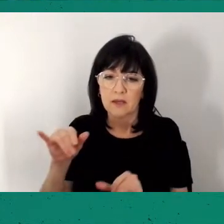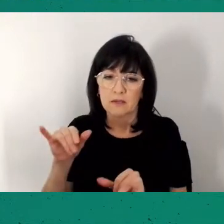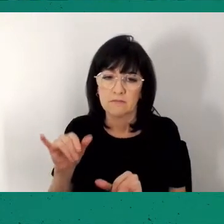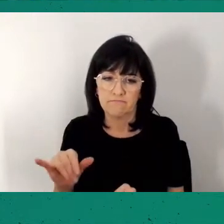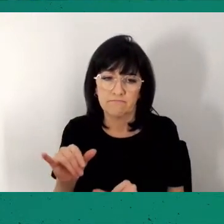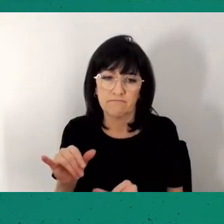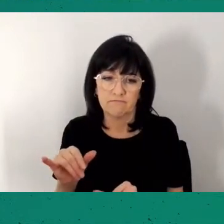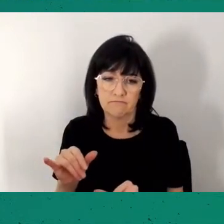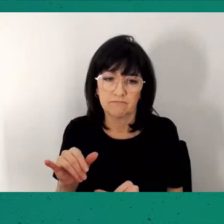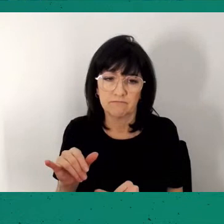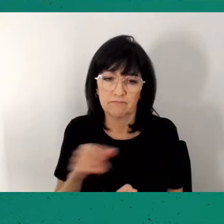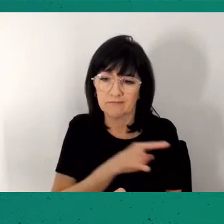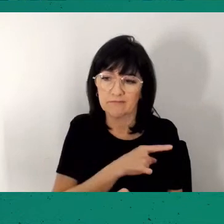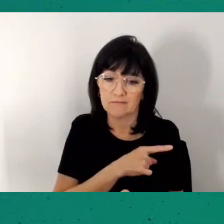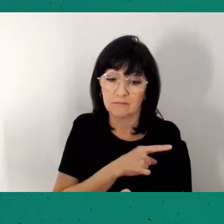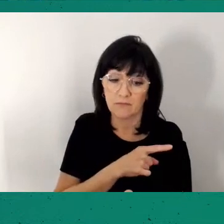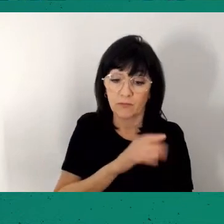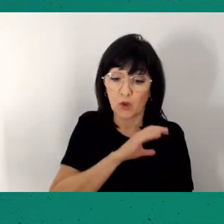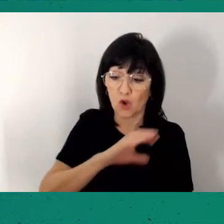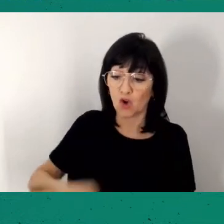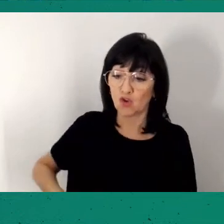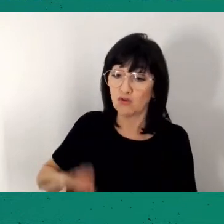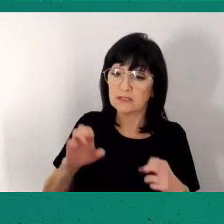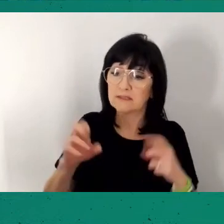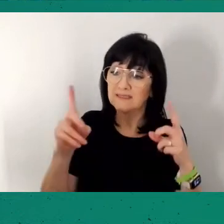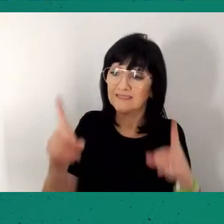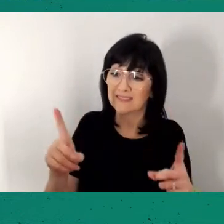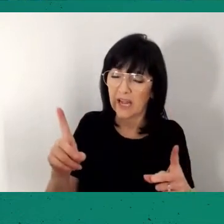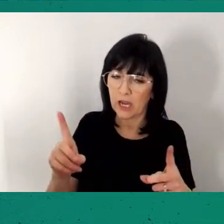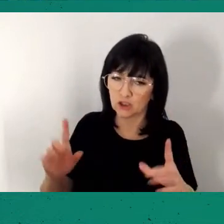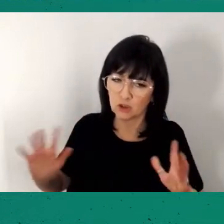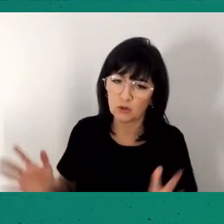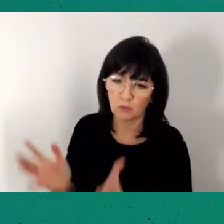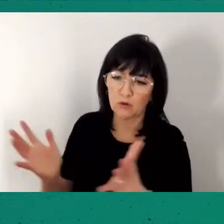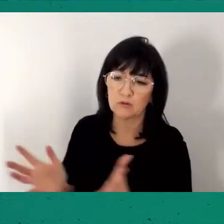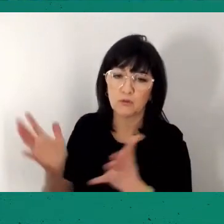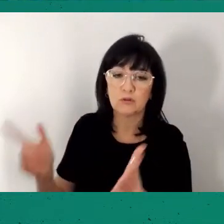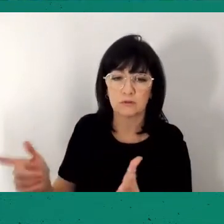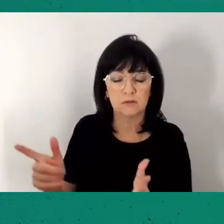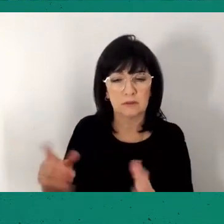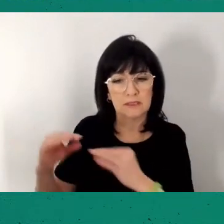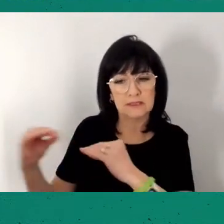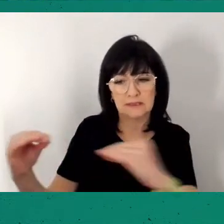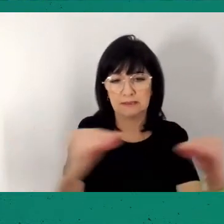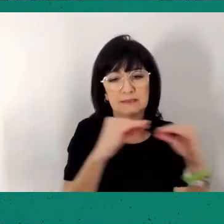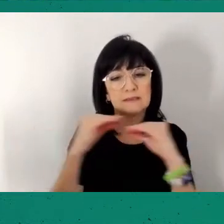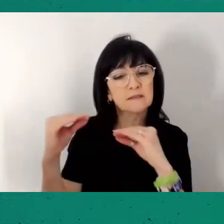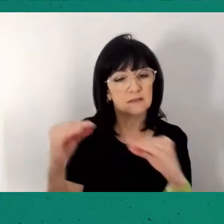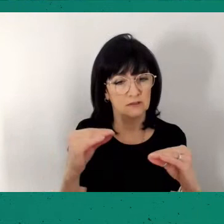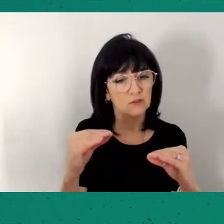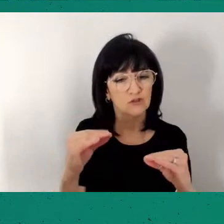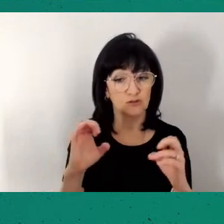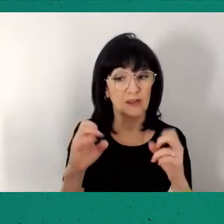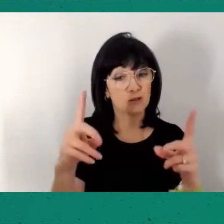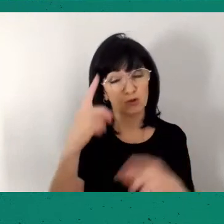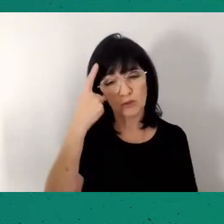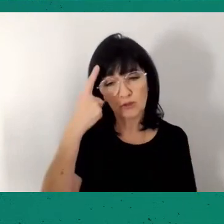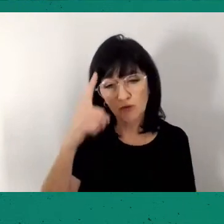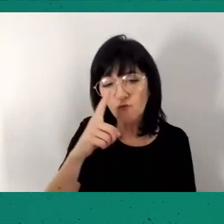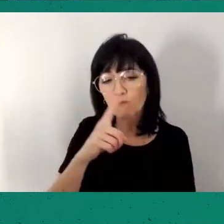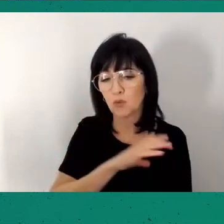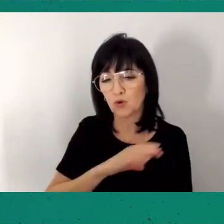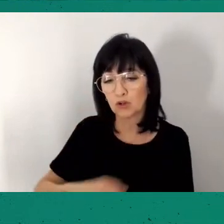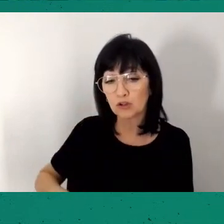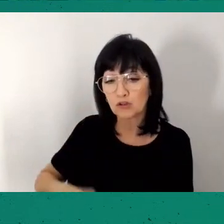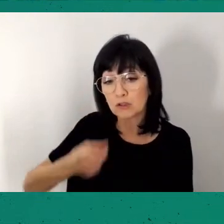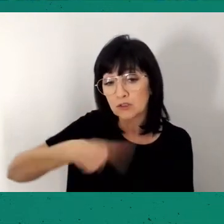provide a, quote, "Christian education to all blacks in their possession or under their care," unquote. In rural Delaware,